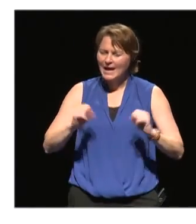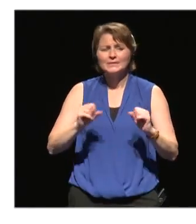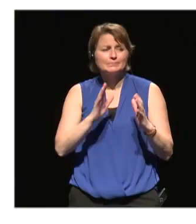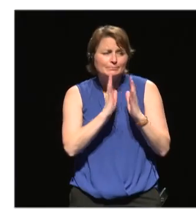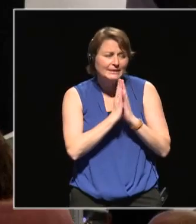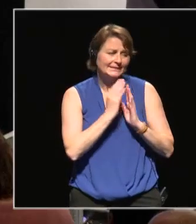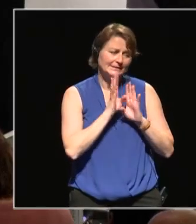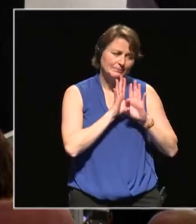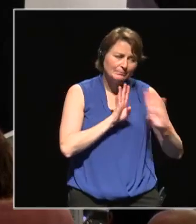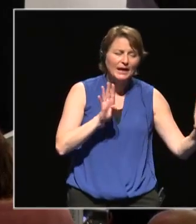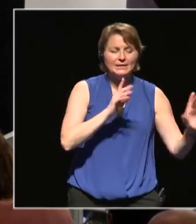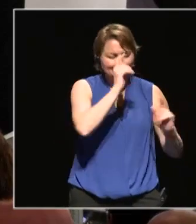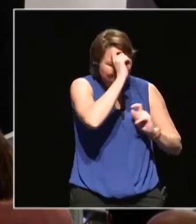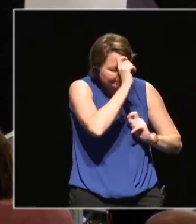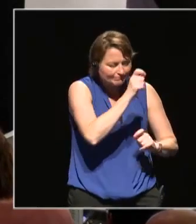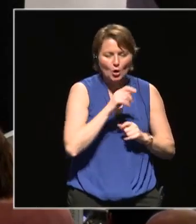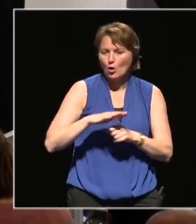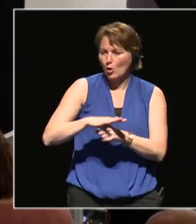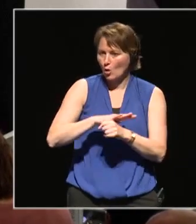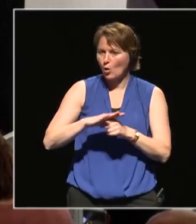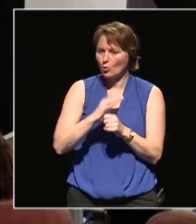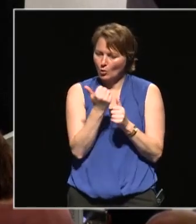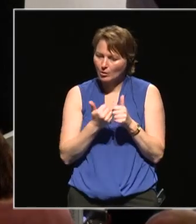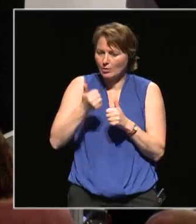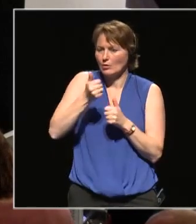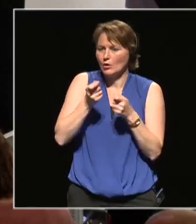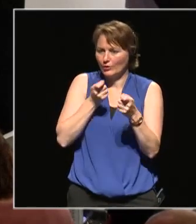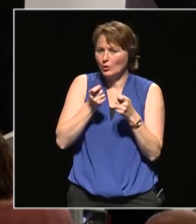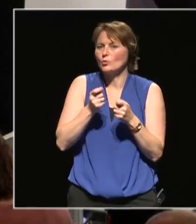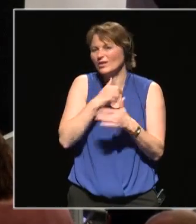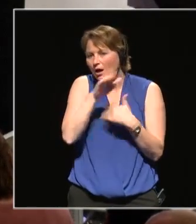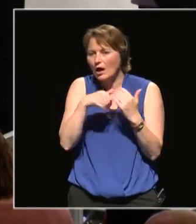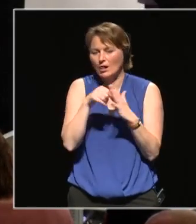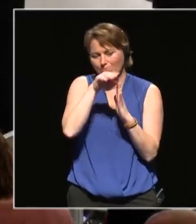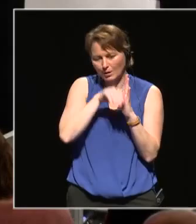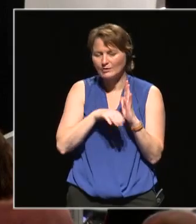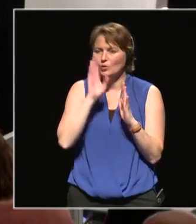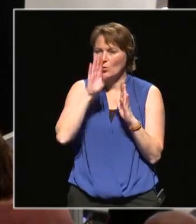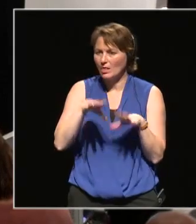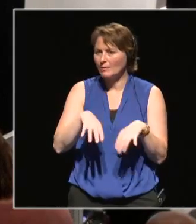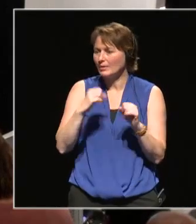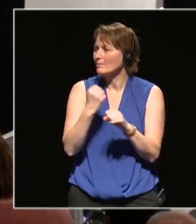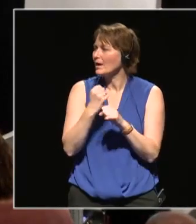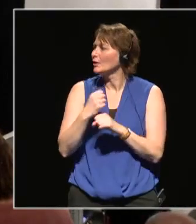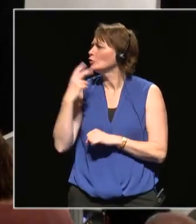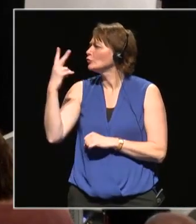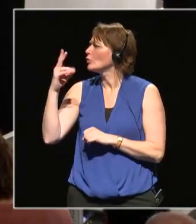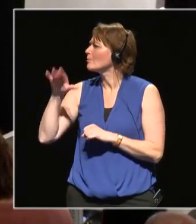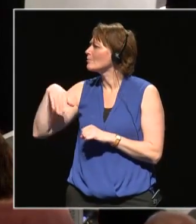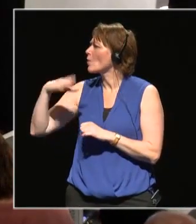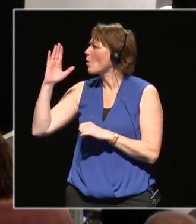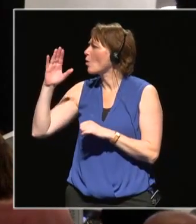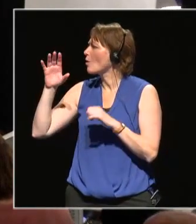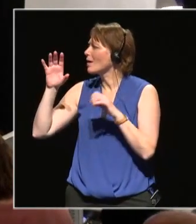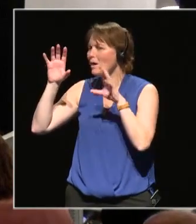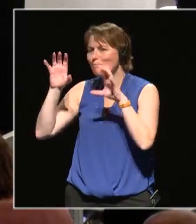account, recognize the role of the local authorities in all the policies you're going to make. Thank you. Thank you very much. We'll take two more polar bears. We'll take the woman there, and then we'll